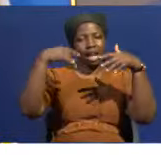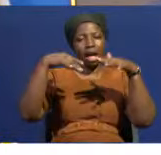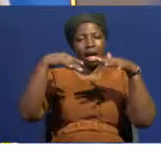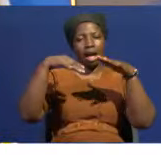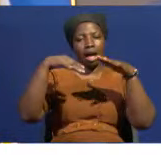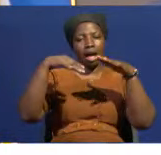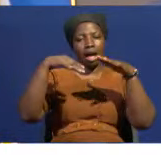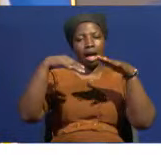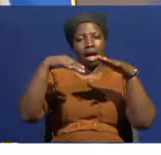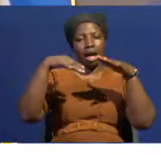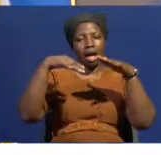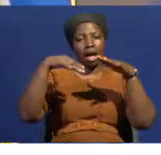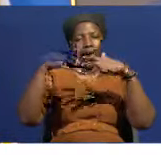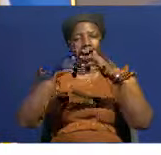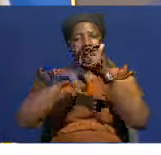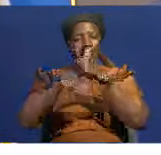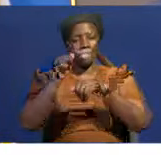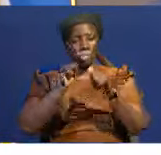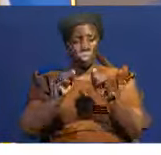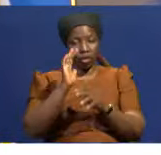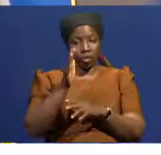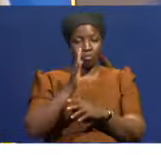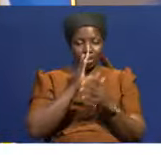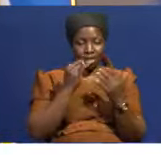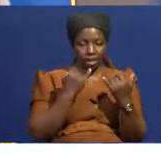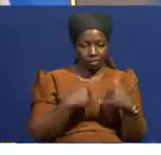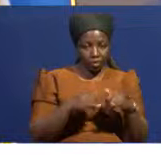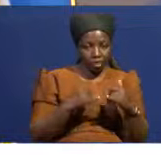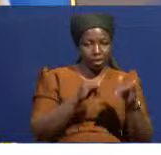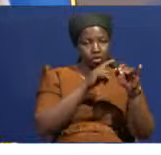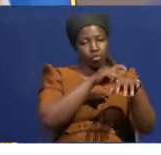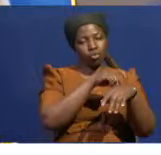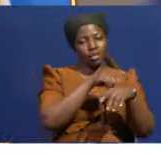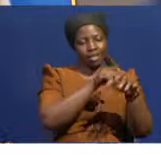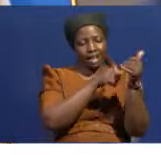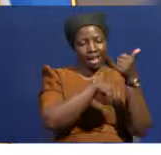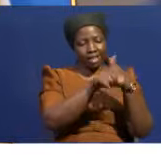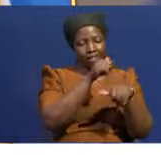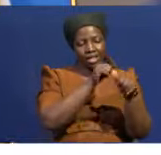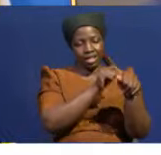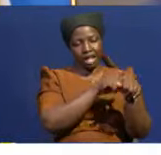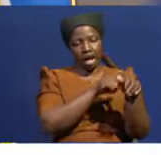programs and activities during the activity period.